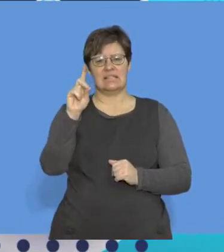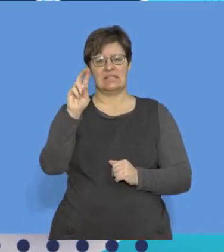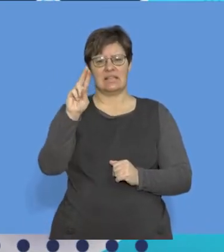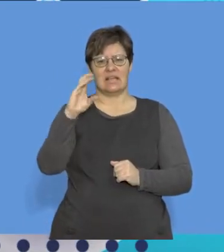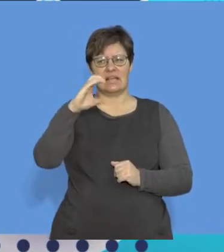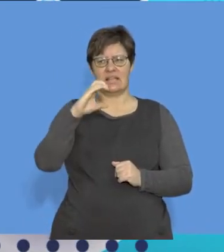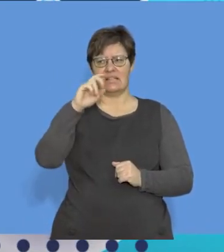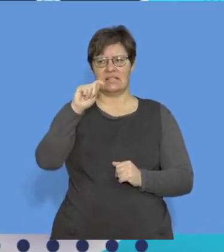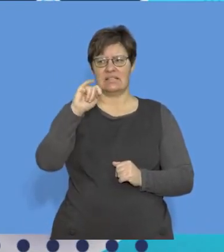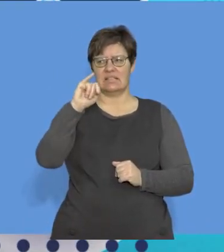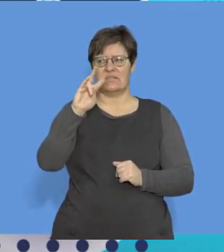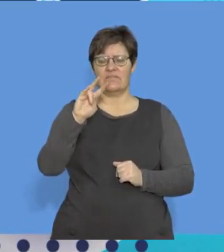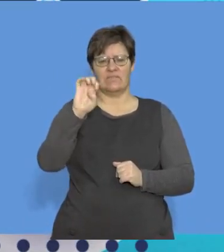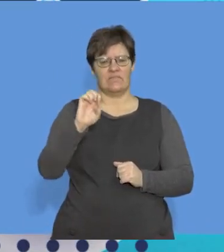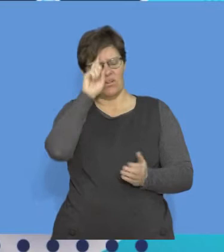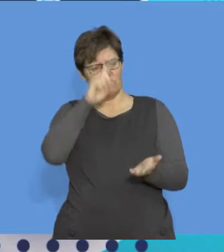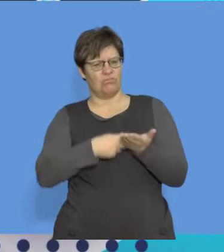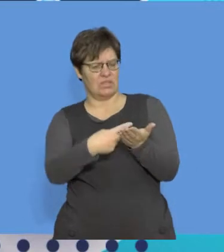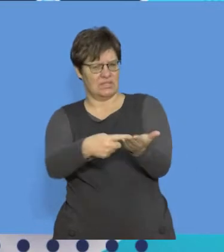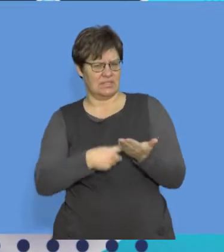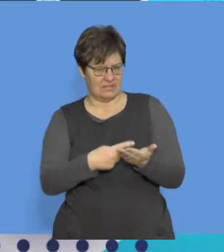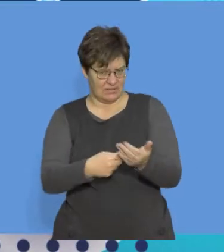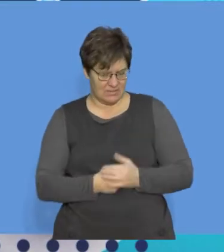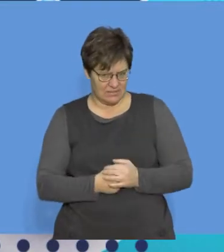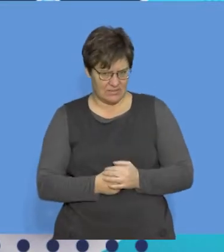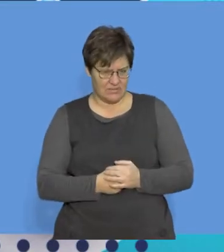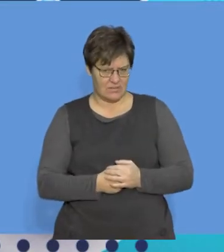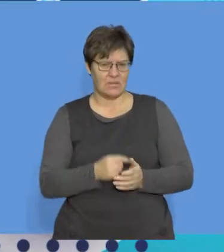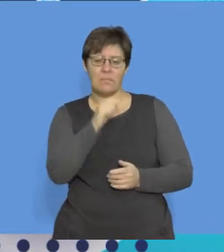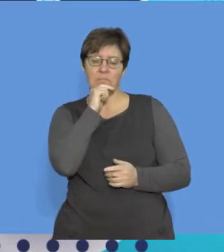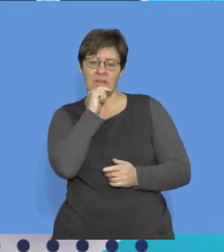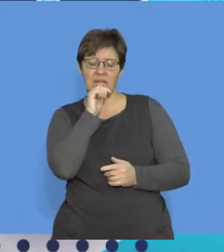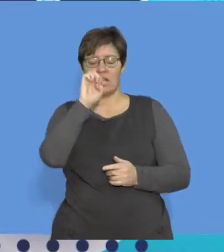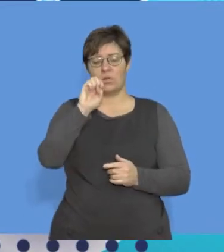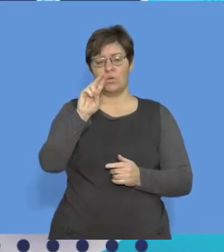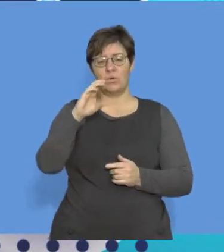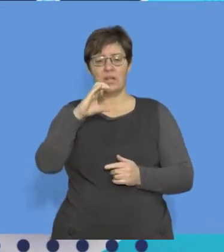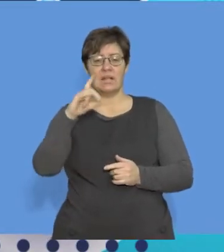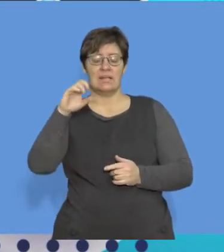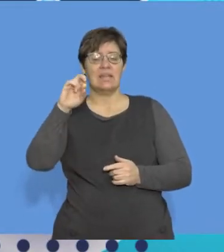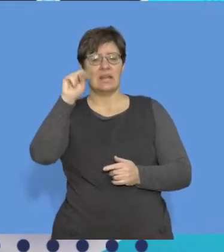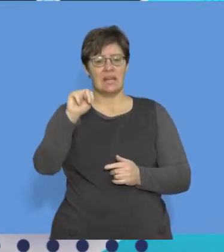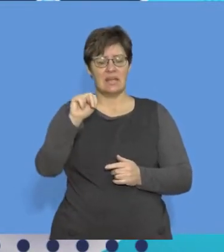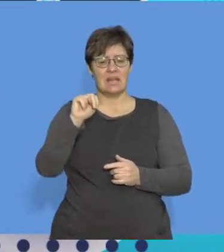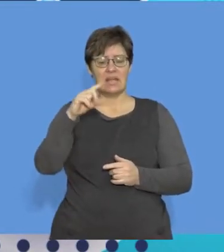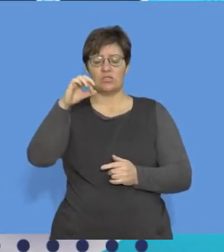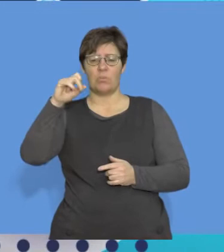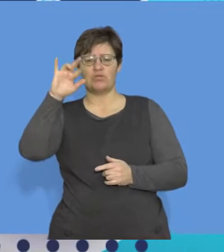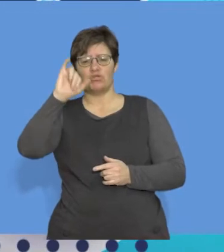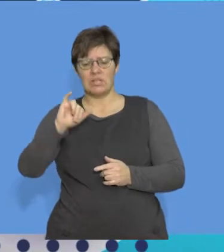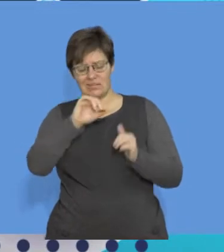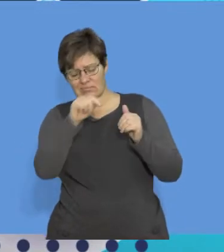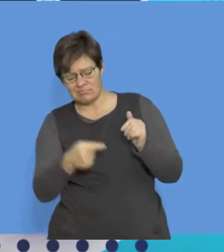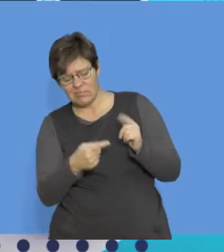right? This is a way of trying to reason under Euclidean geometry based on certain